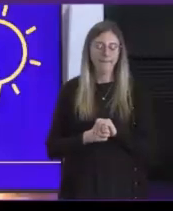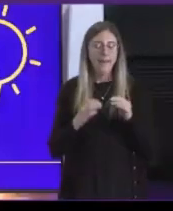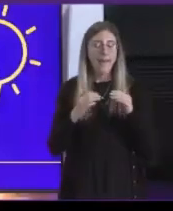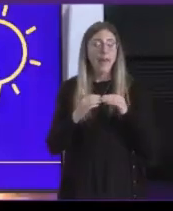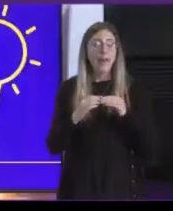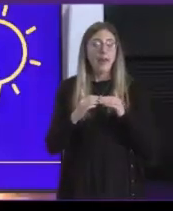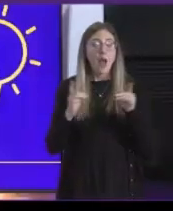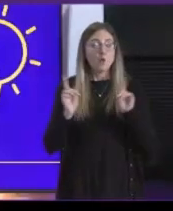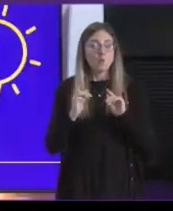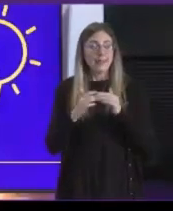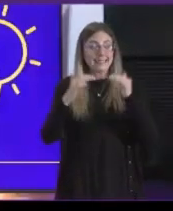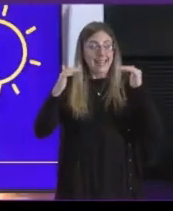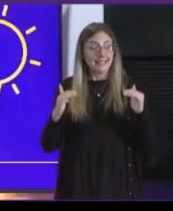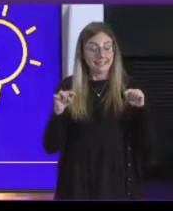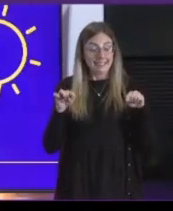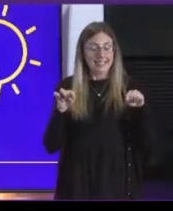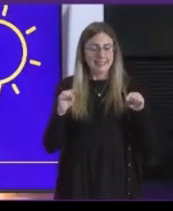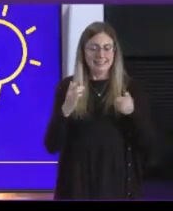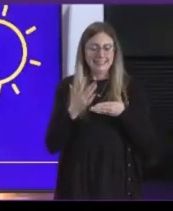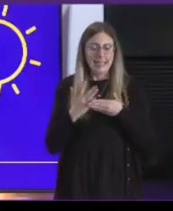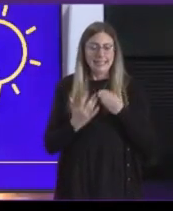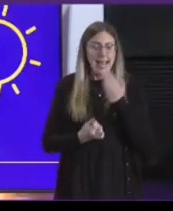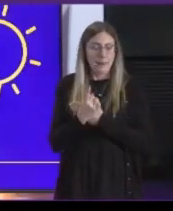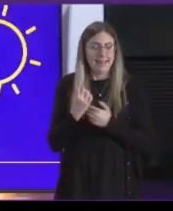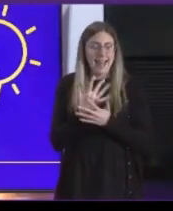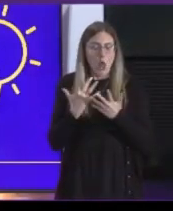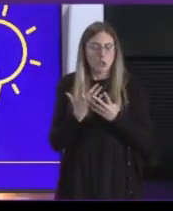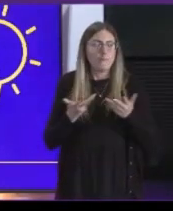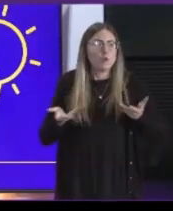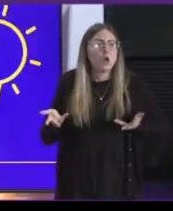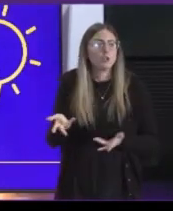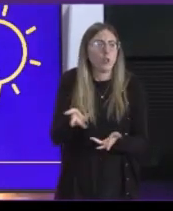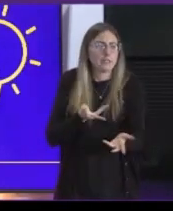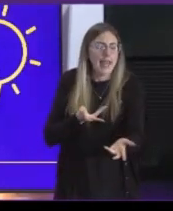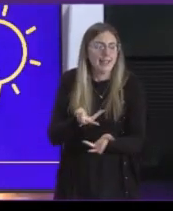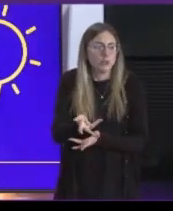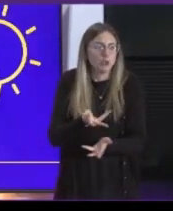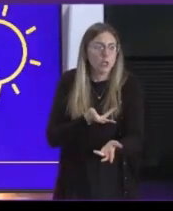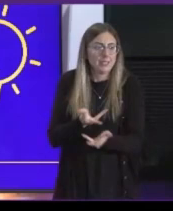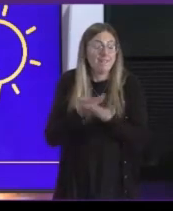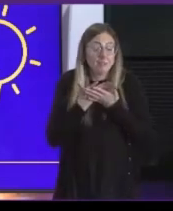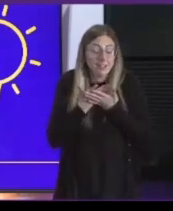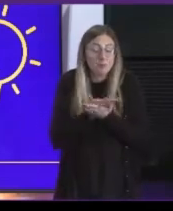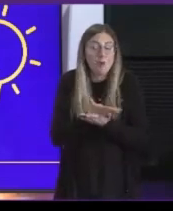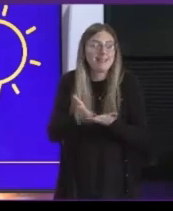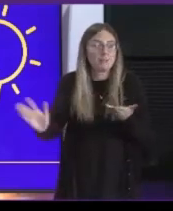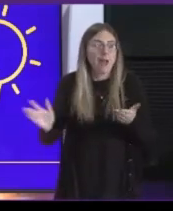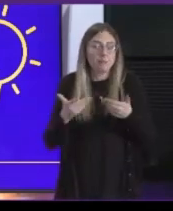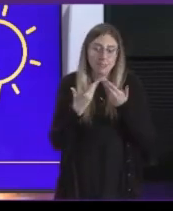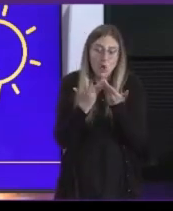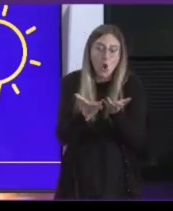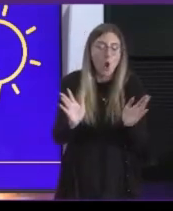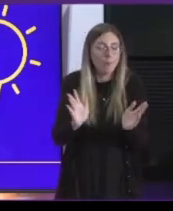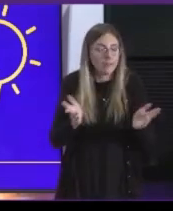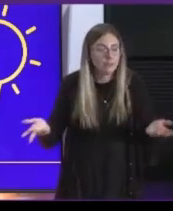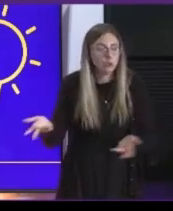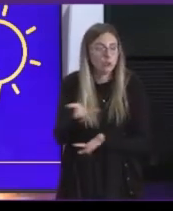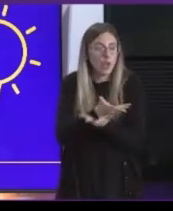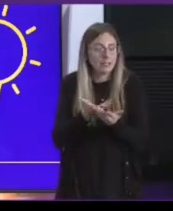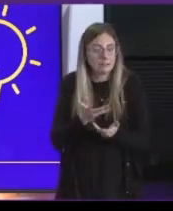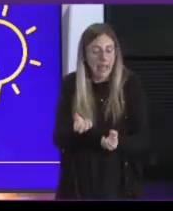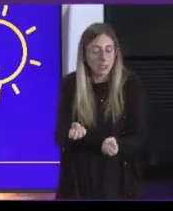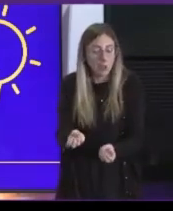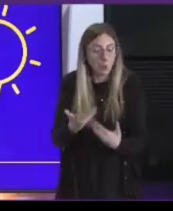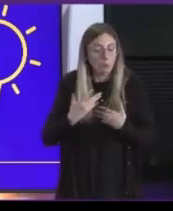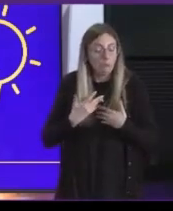standards, that's something that's happening now. There's lots of consultation going on around that. That's a very transparent and open process. Mm-hmm. You're telling me about that sounds really interesting.